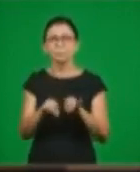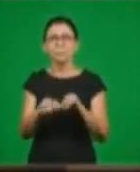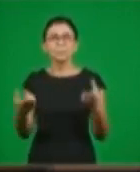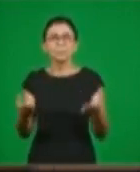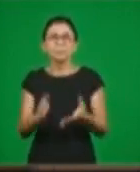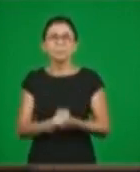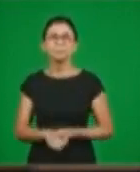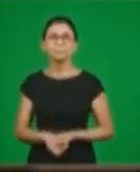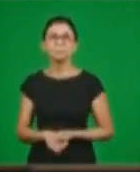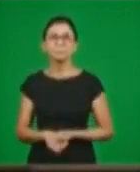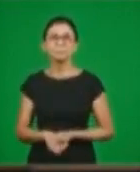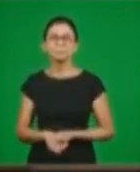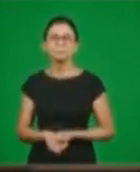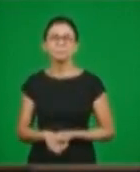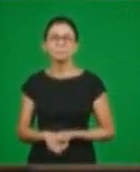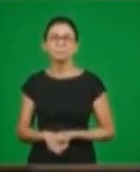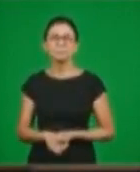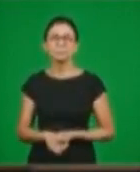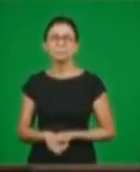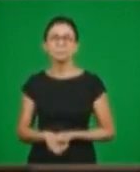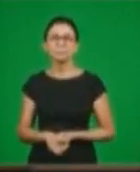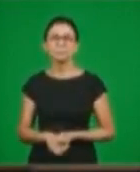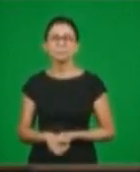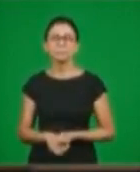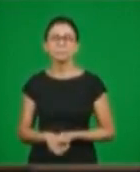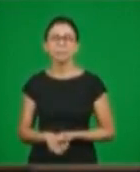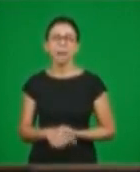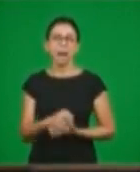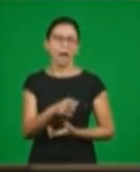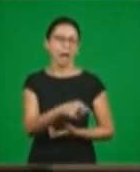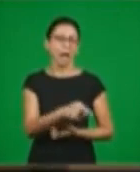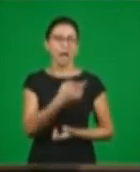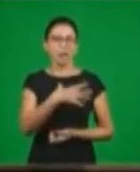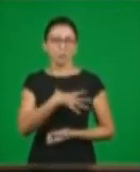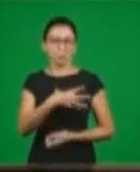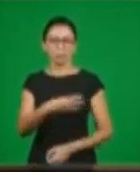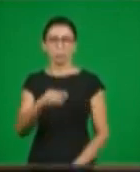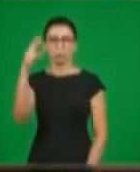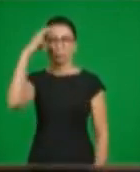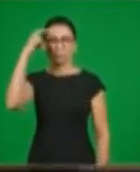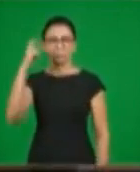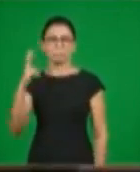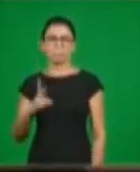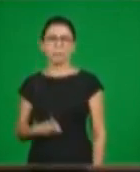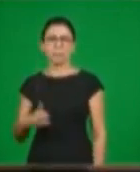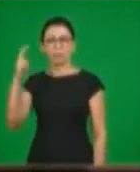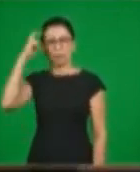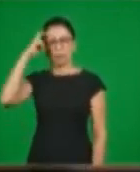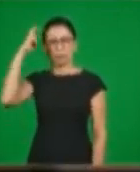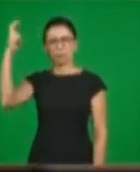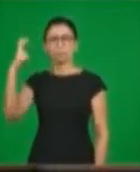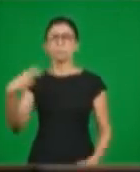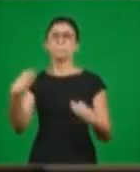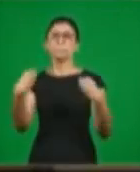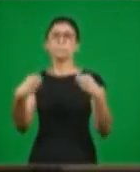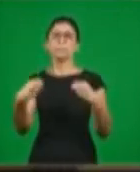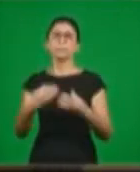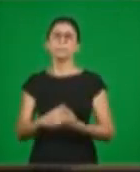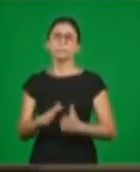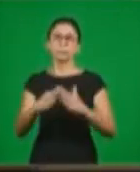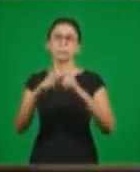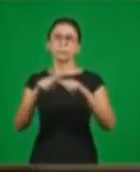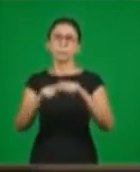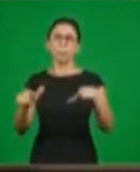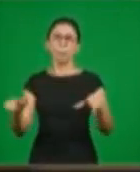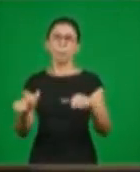And what kind of church is that the person can go and talk about things that doesn't even make sense? For what? And the